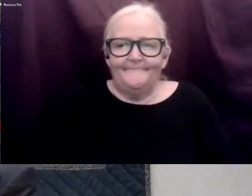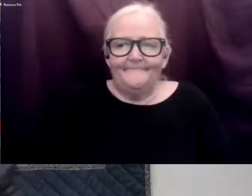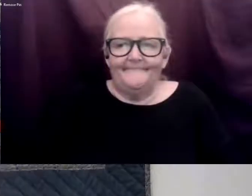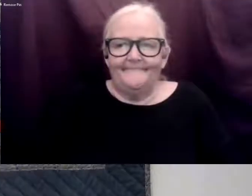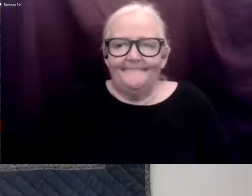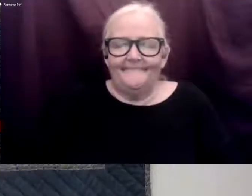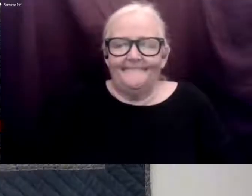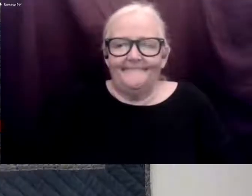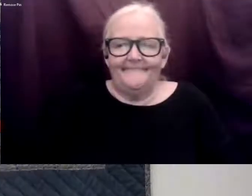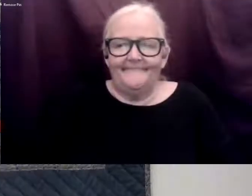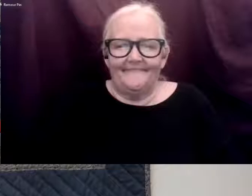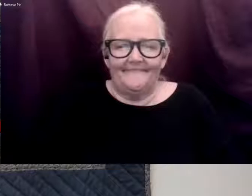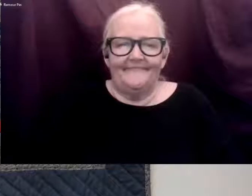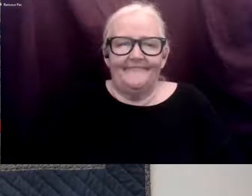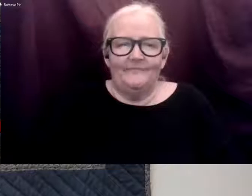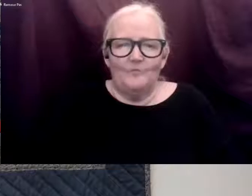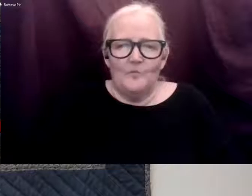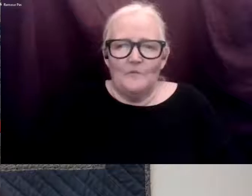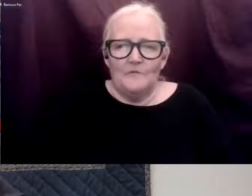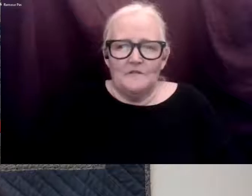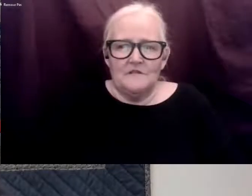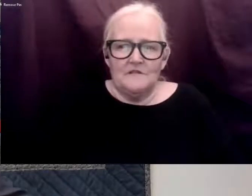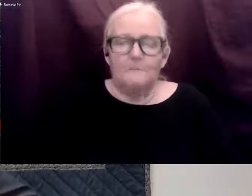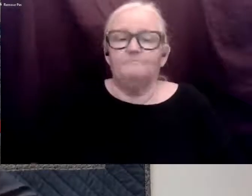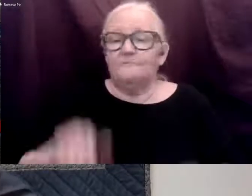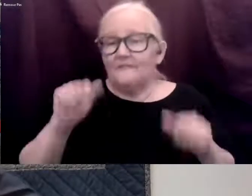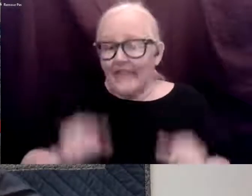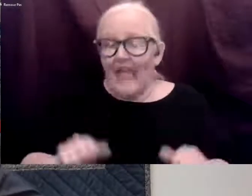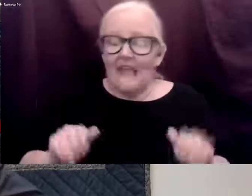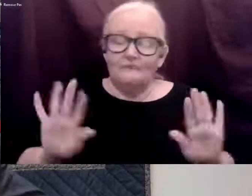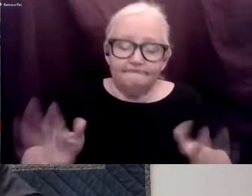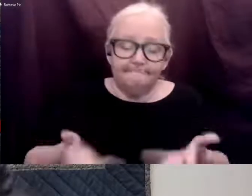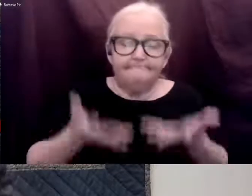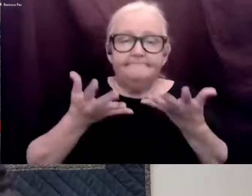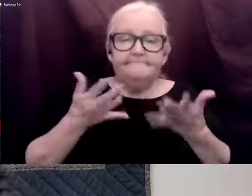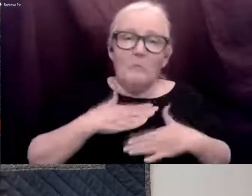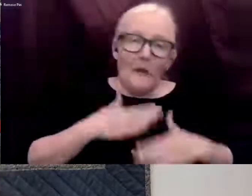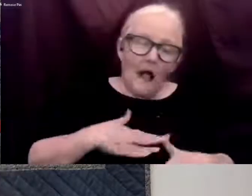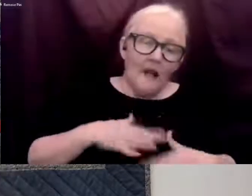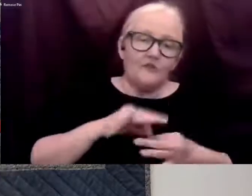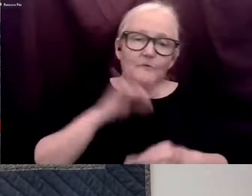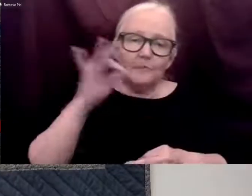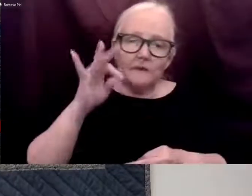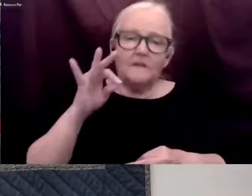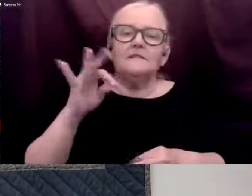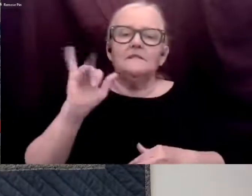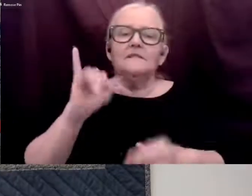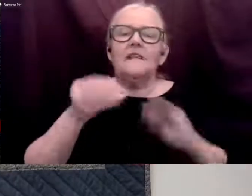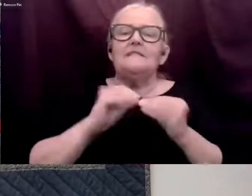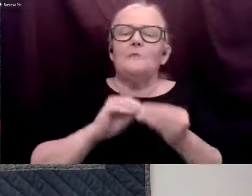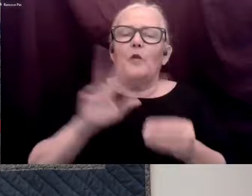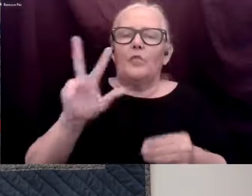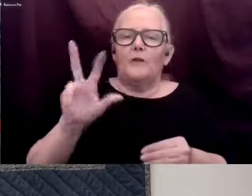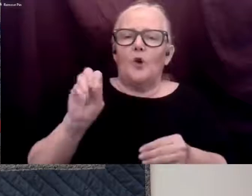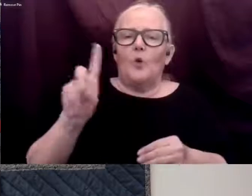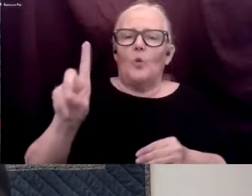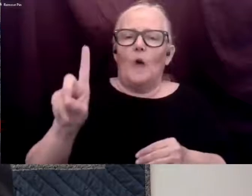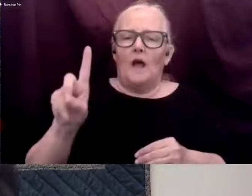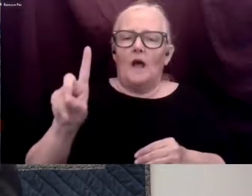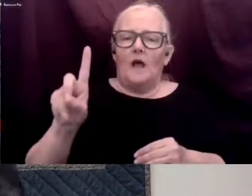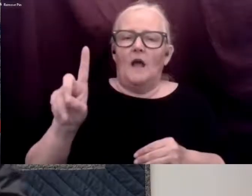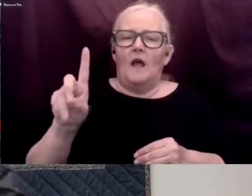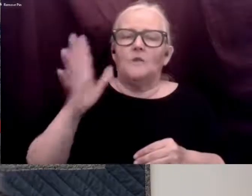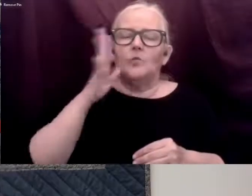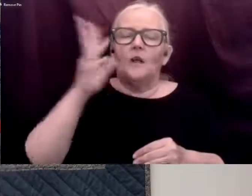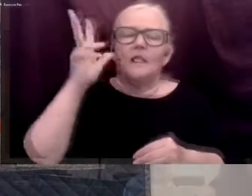Will you rise in body or in spirit? We'll sing again number 301. We'll hear it once all the way through before we do all 5